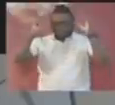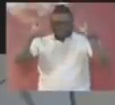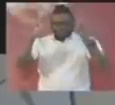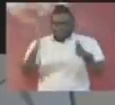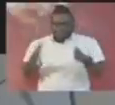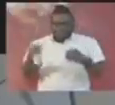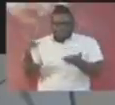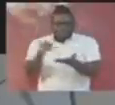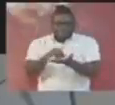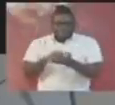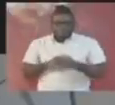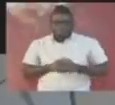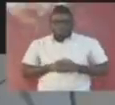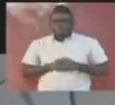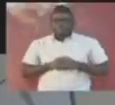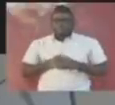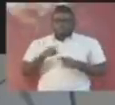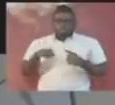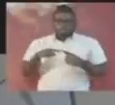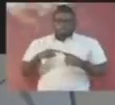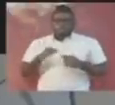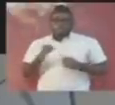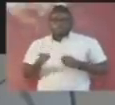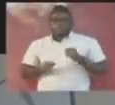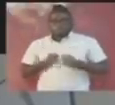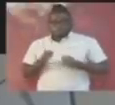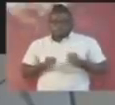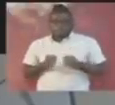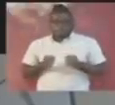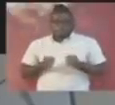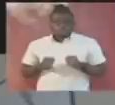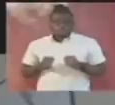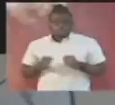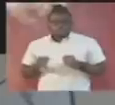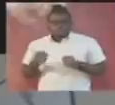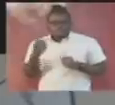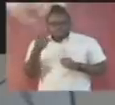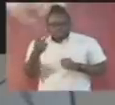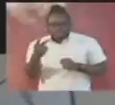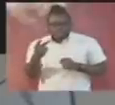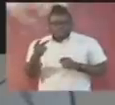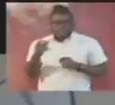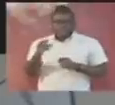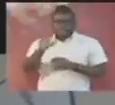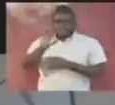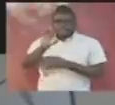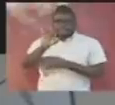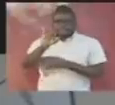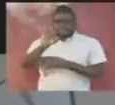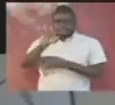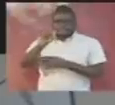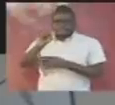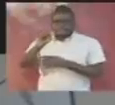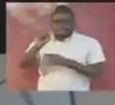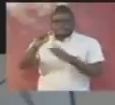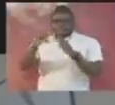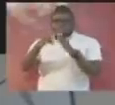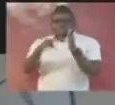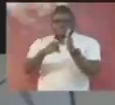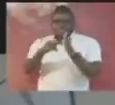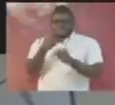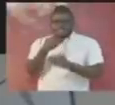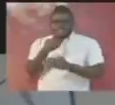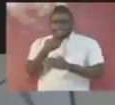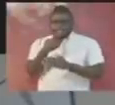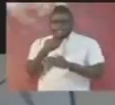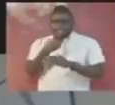sports. The current FIFA rules allow football clubs to block their players from traveling to any match